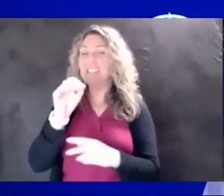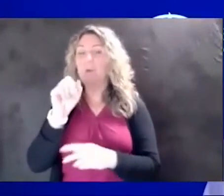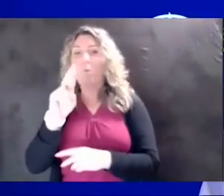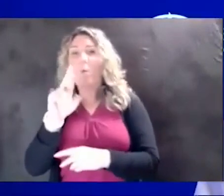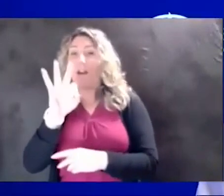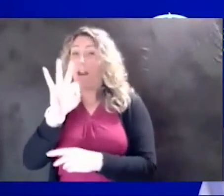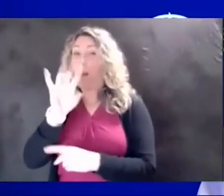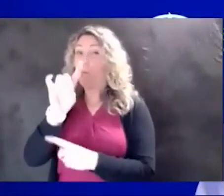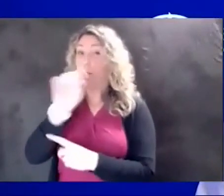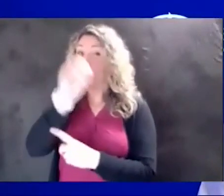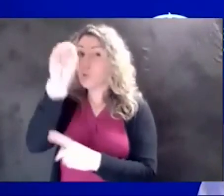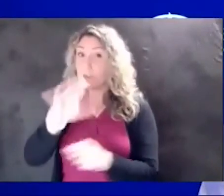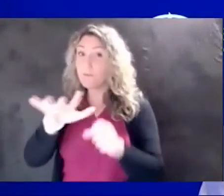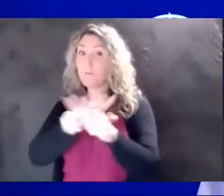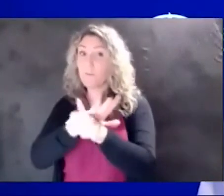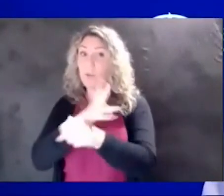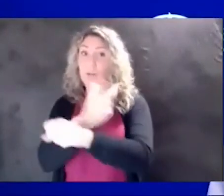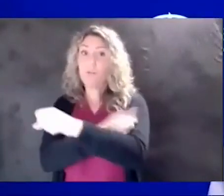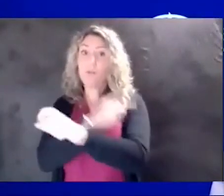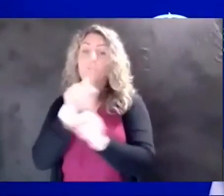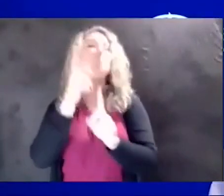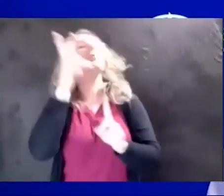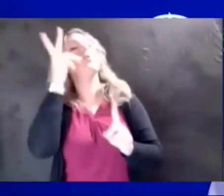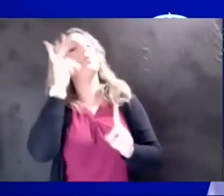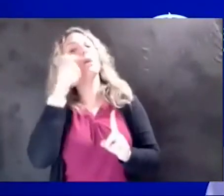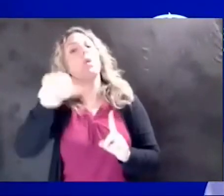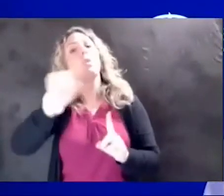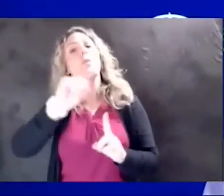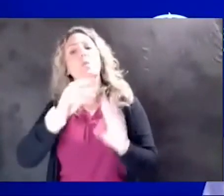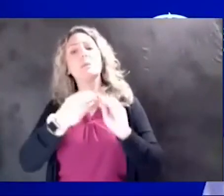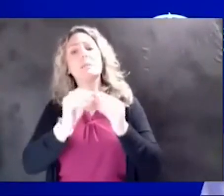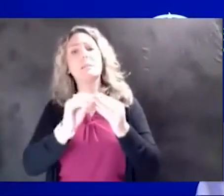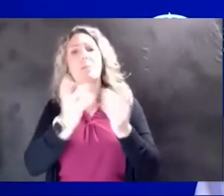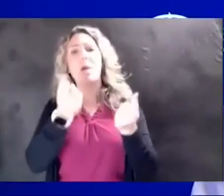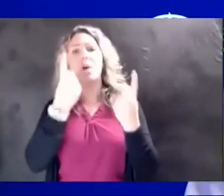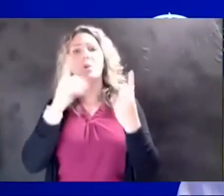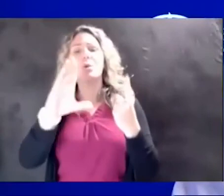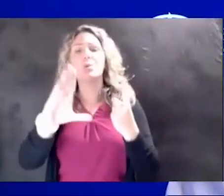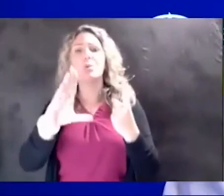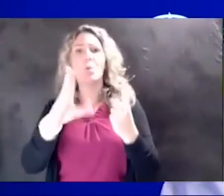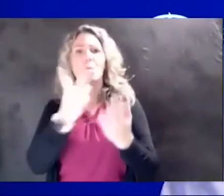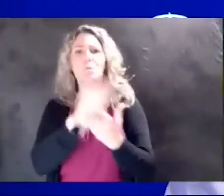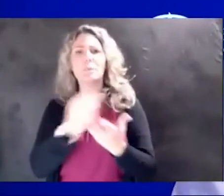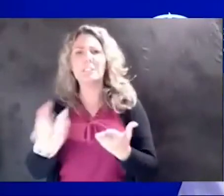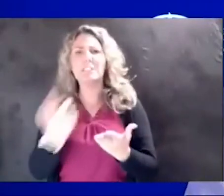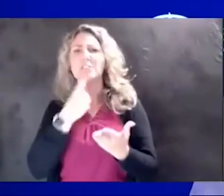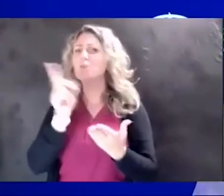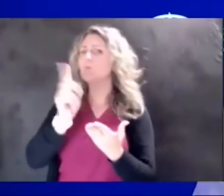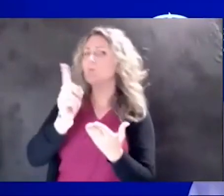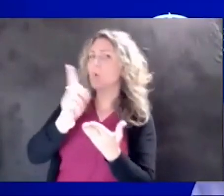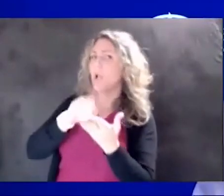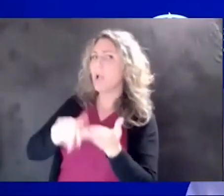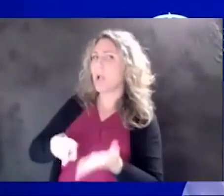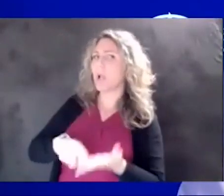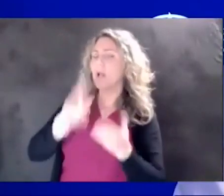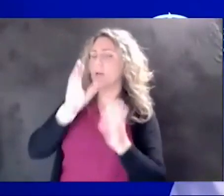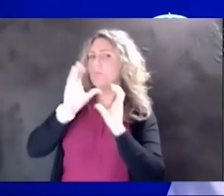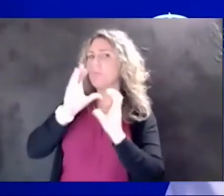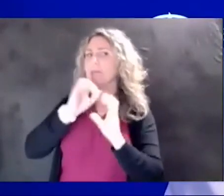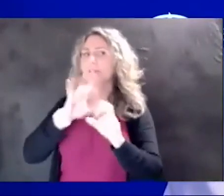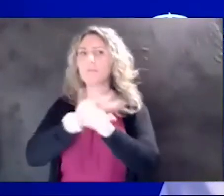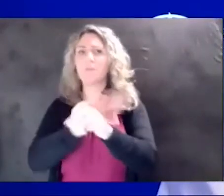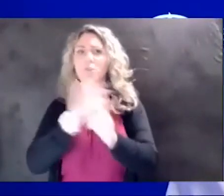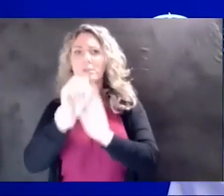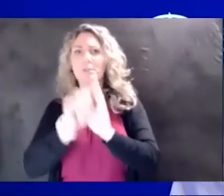vaccinated. So when you do hear some of these numbers, just understand which source you're taking from, and understand, is it the full state or is it down to the